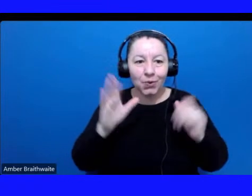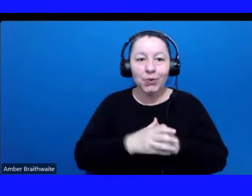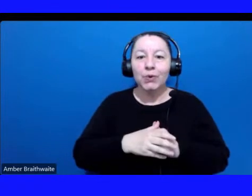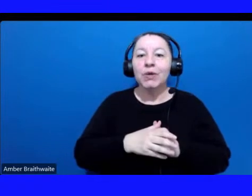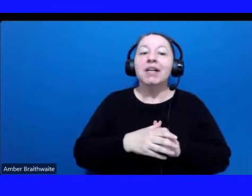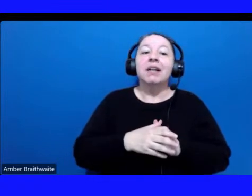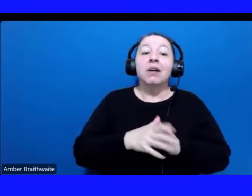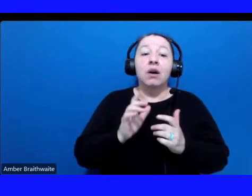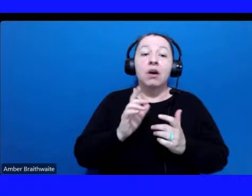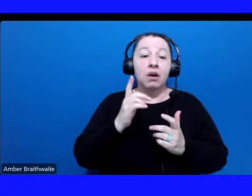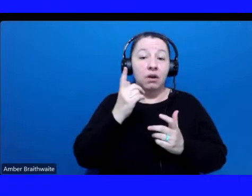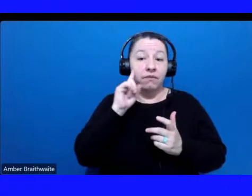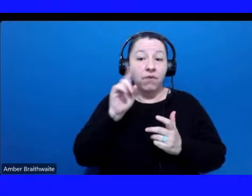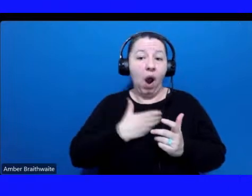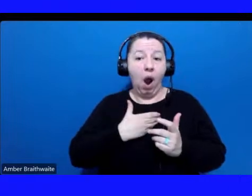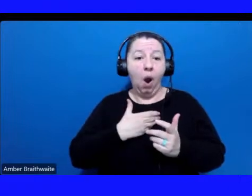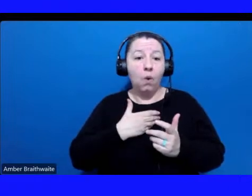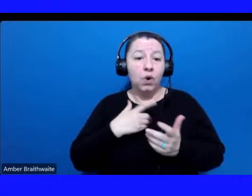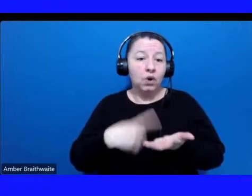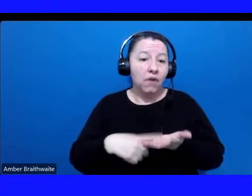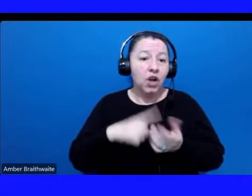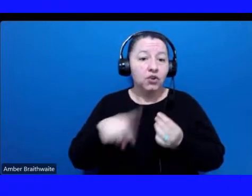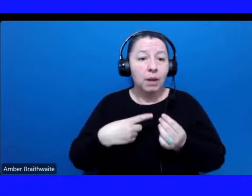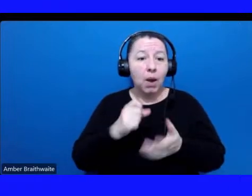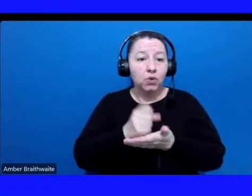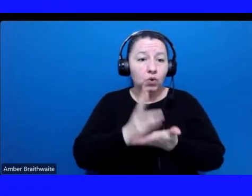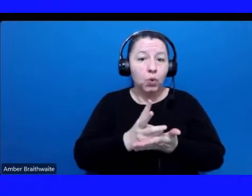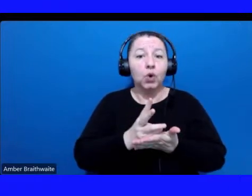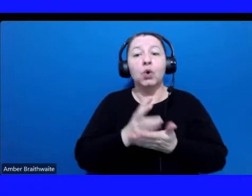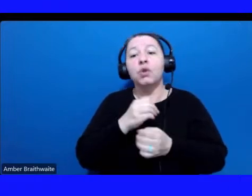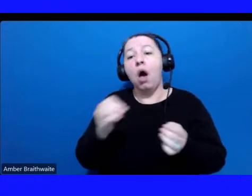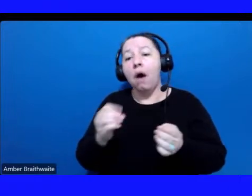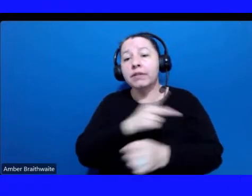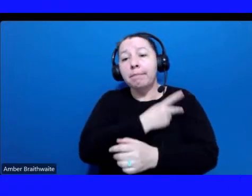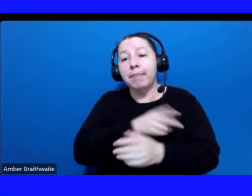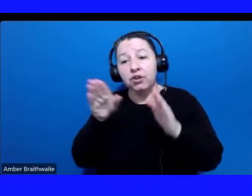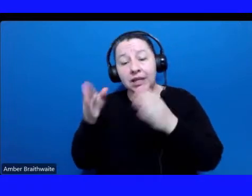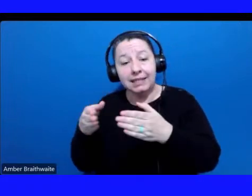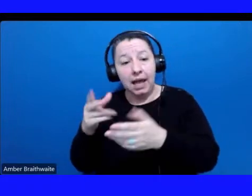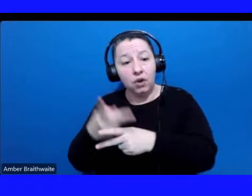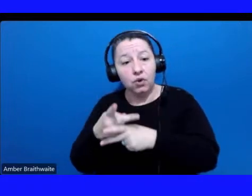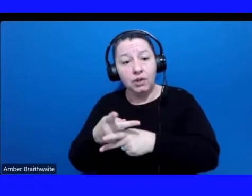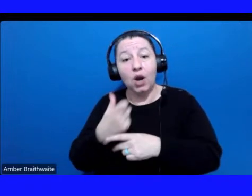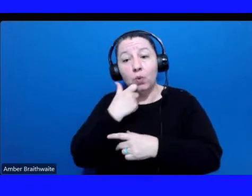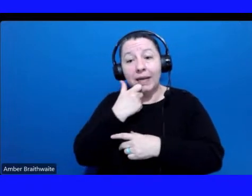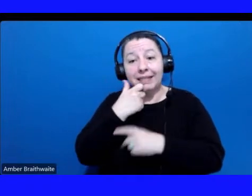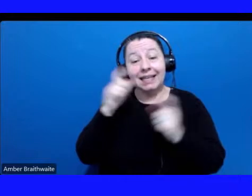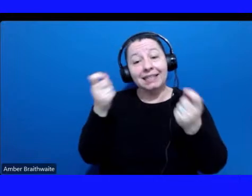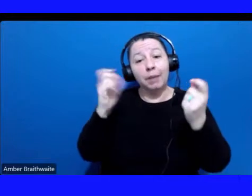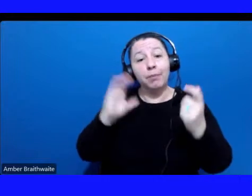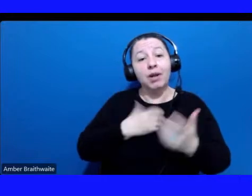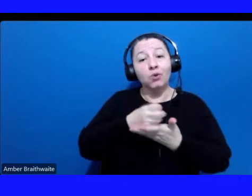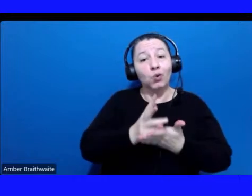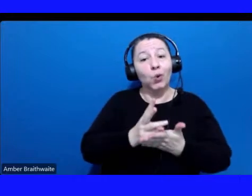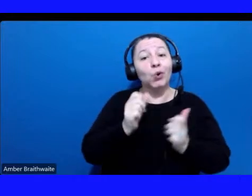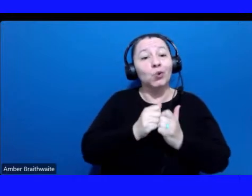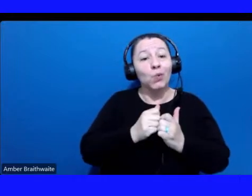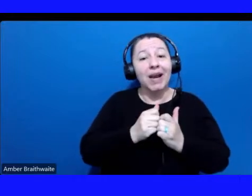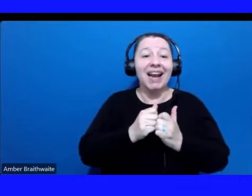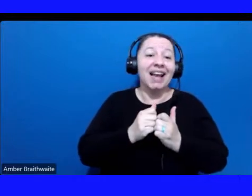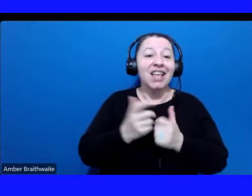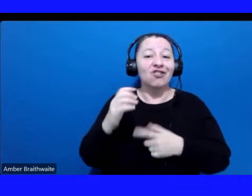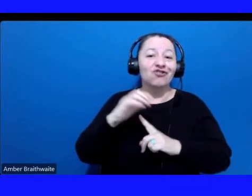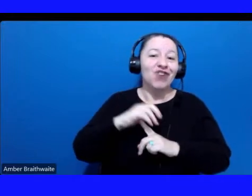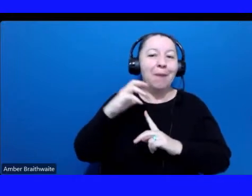recently completed a Directors of Nursing Quality training, which is really instrumental and integral to our nursing excellence